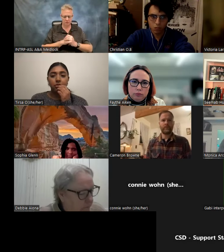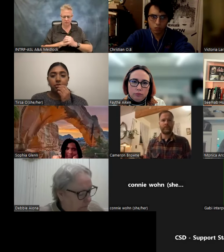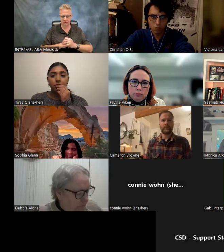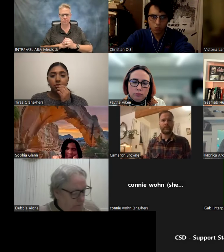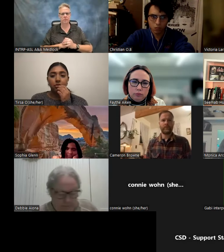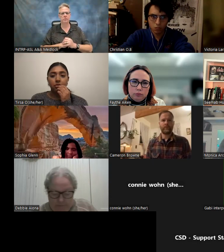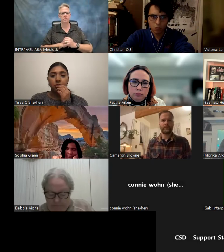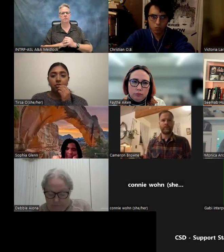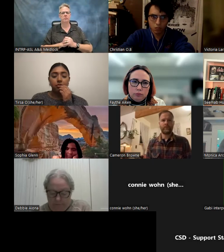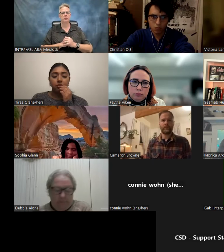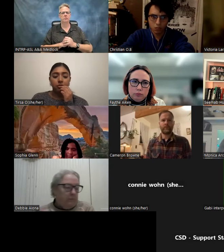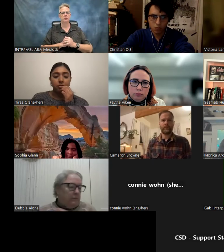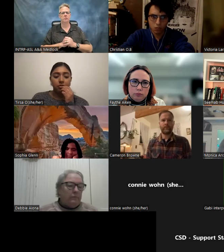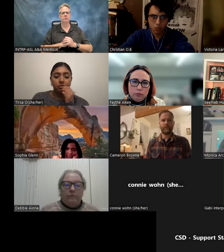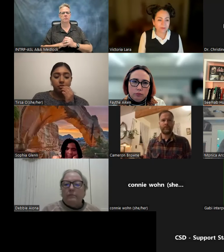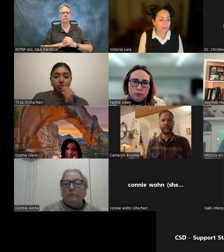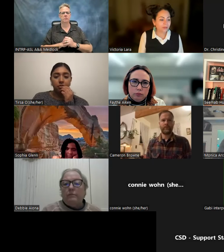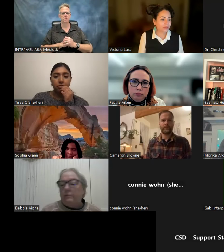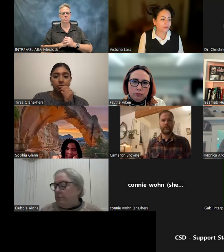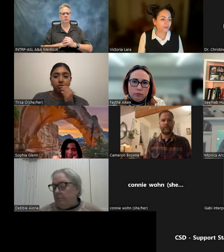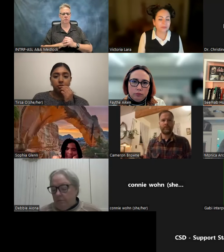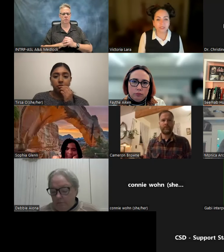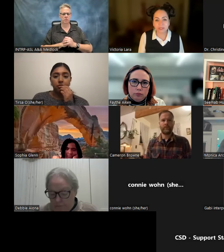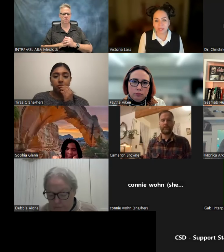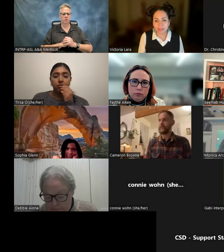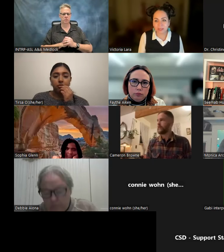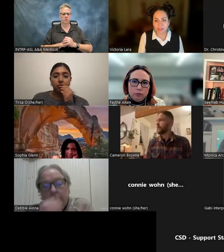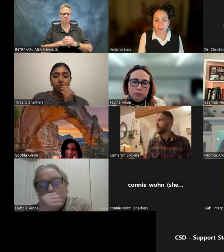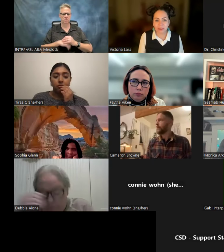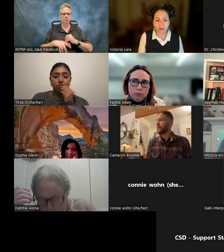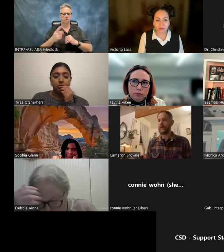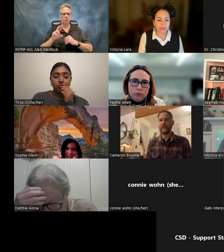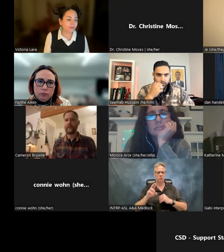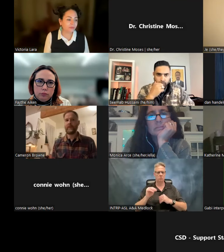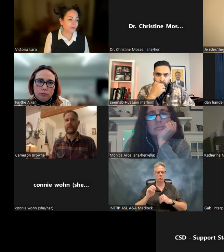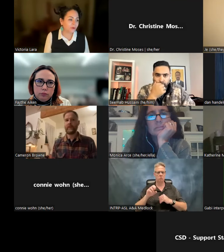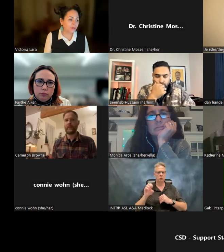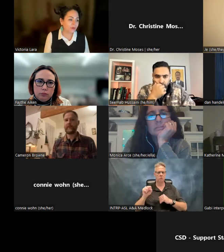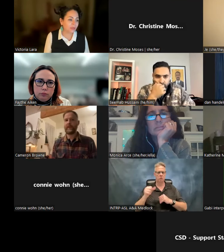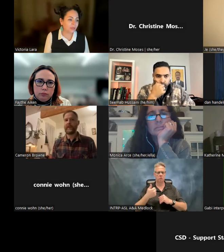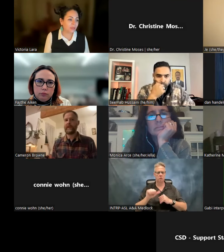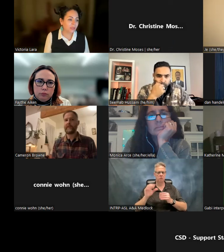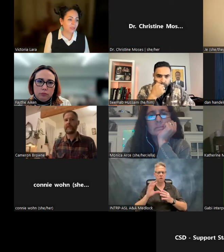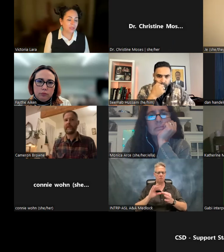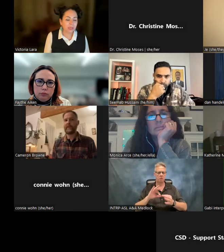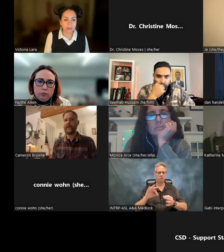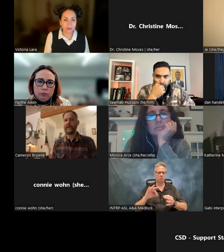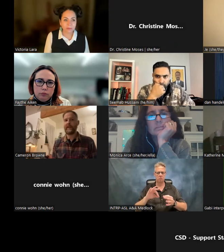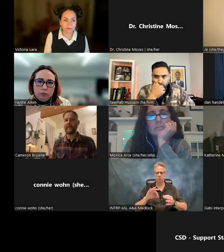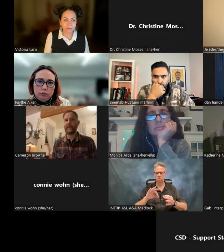want to recap if Dr. Moses has any comments for